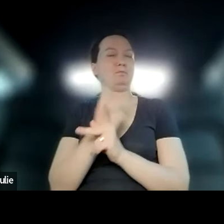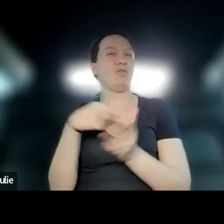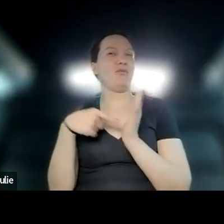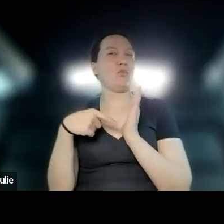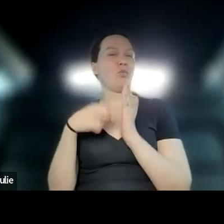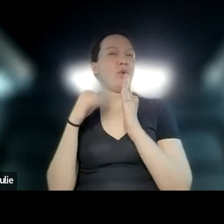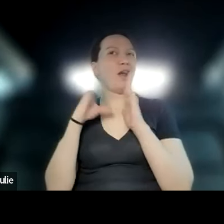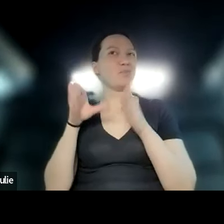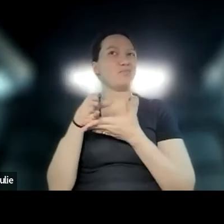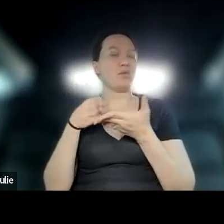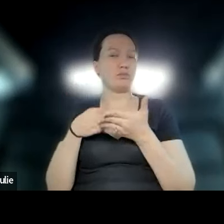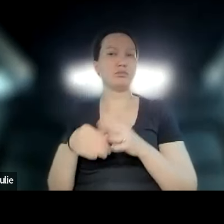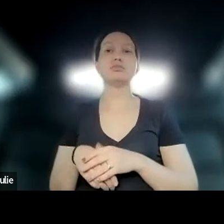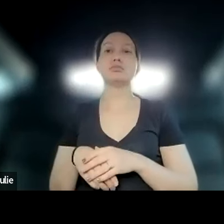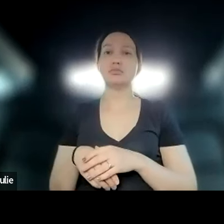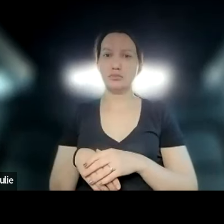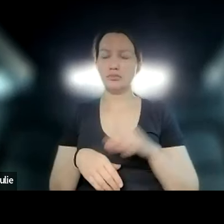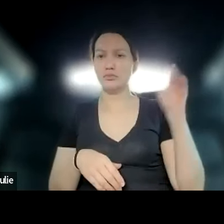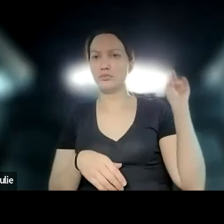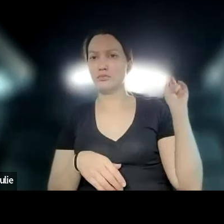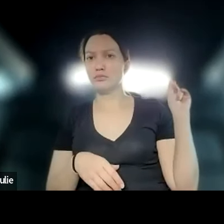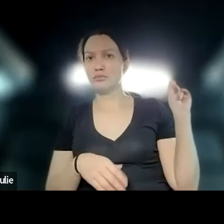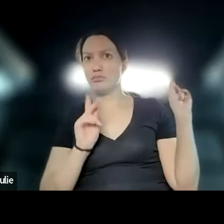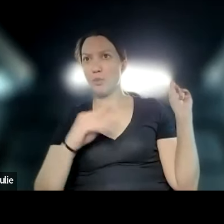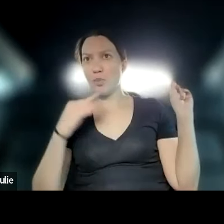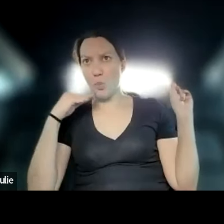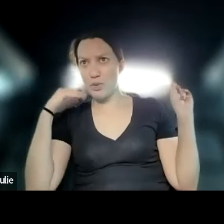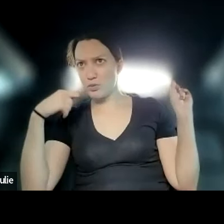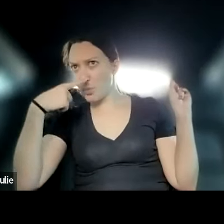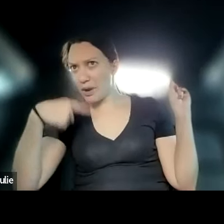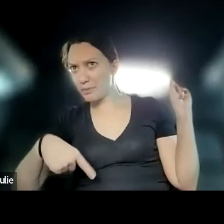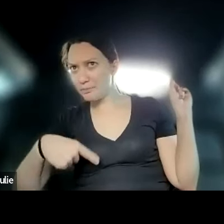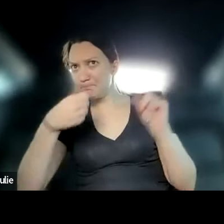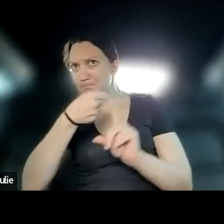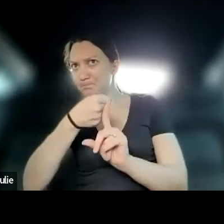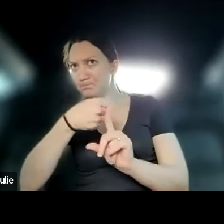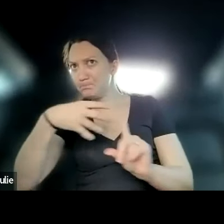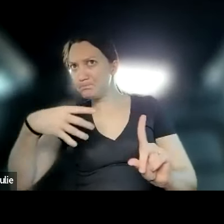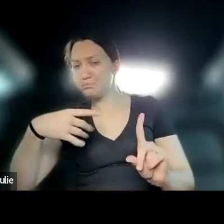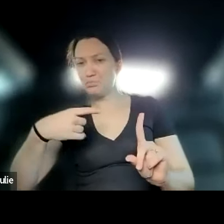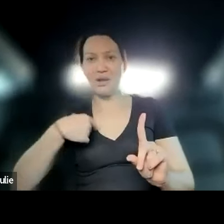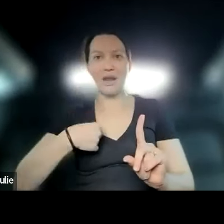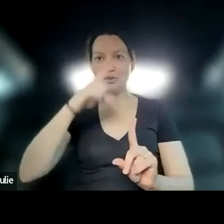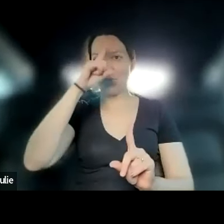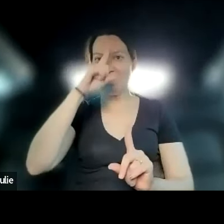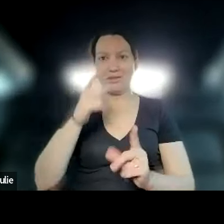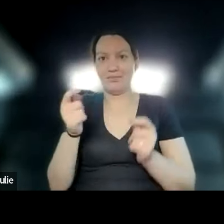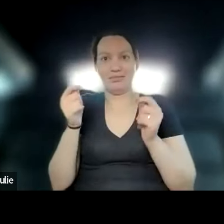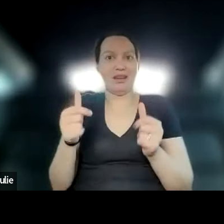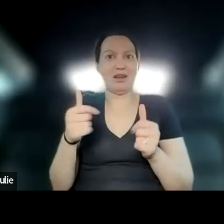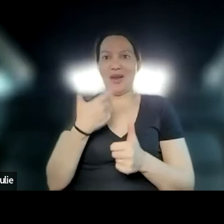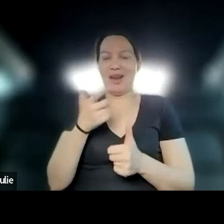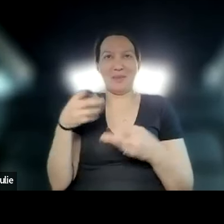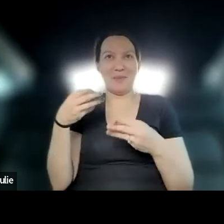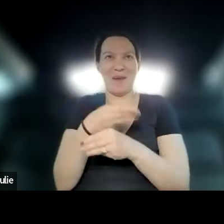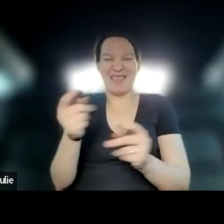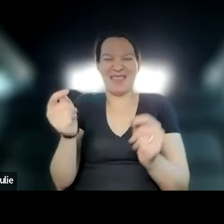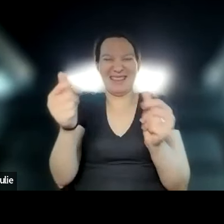component. So for the folks at home, could you, I don't have to do it on the spot. I don't want to make you have to do math real